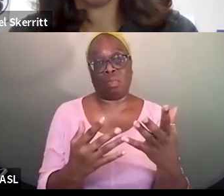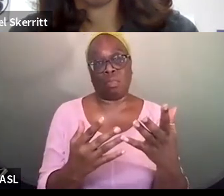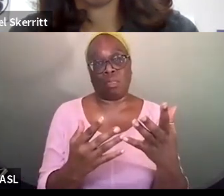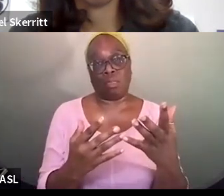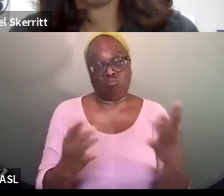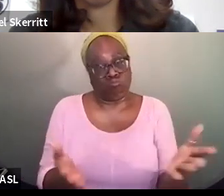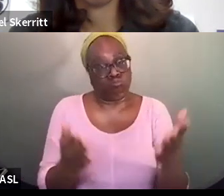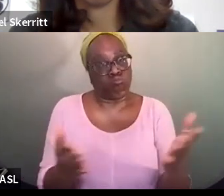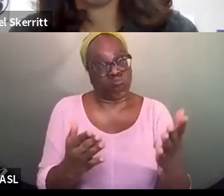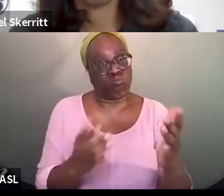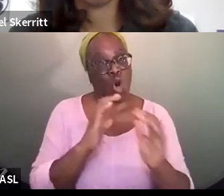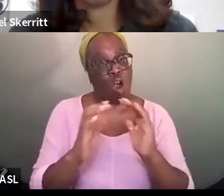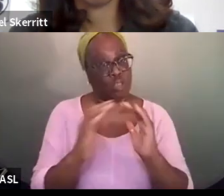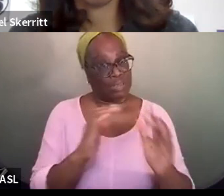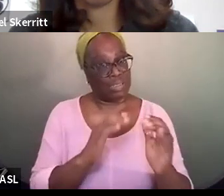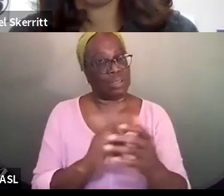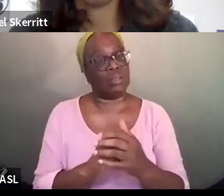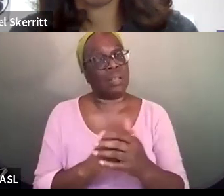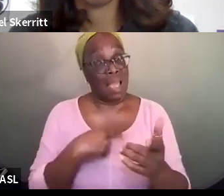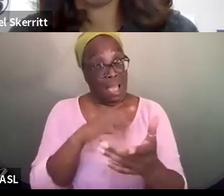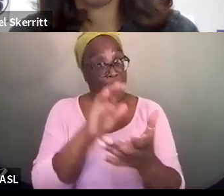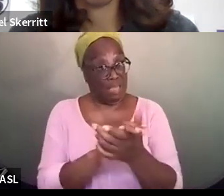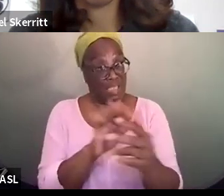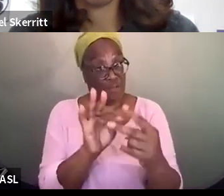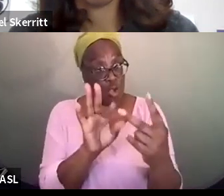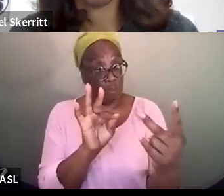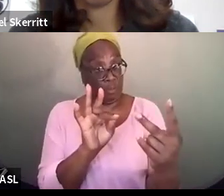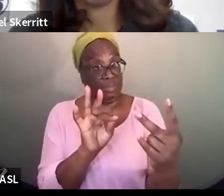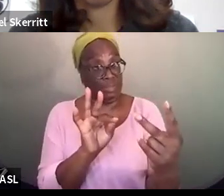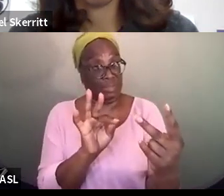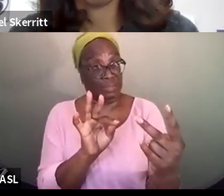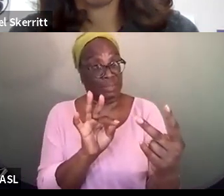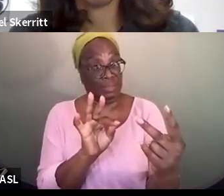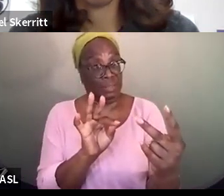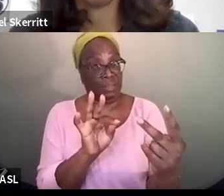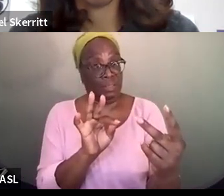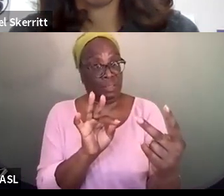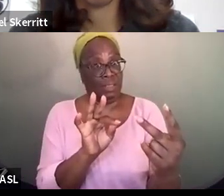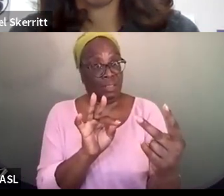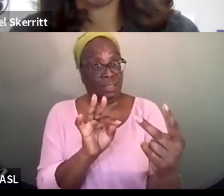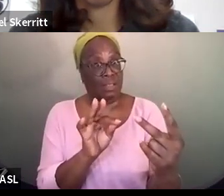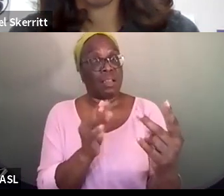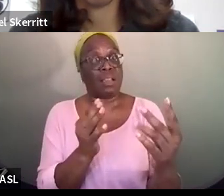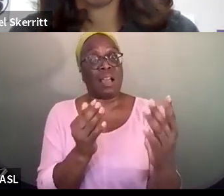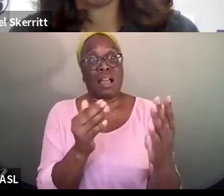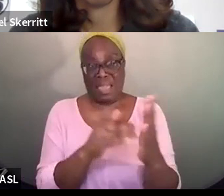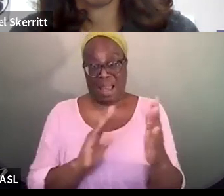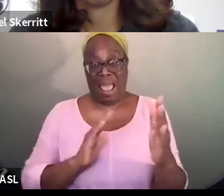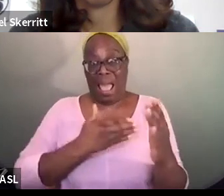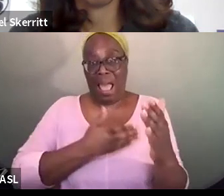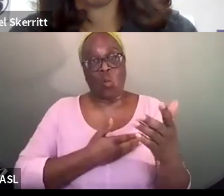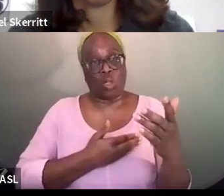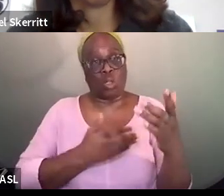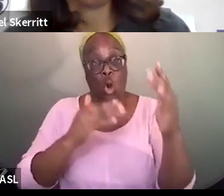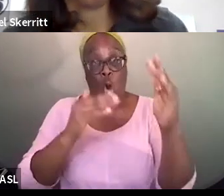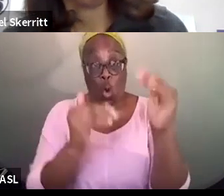conversation. I believe these are the options. And again, the intent this evening is not